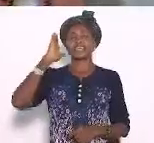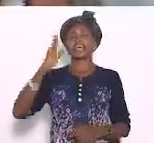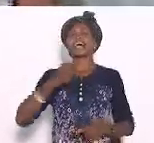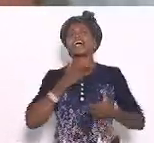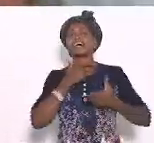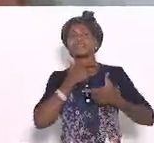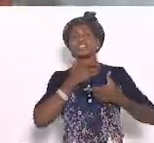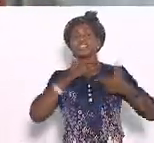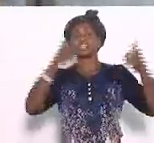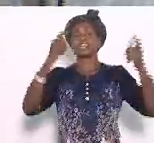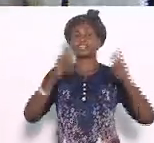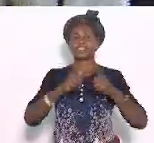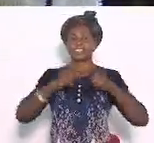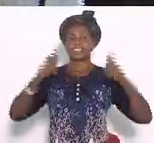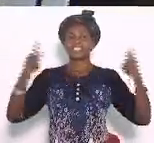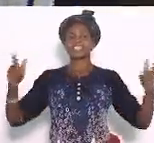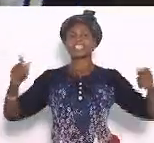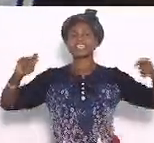Jesus